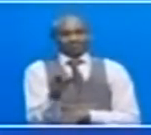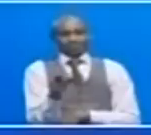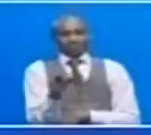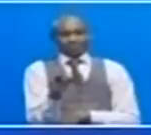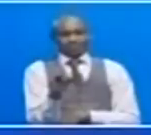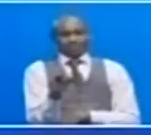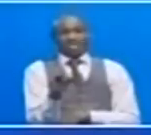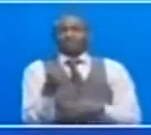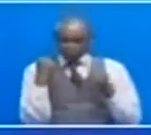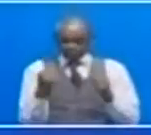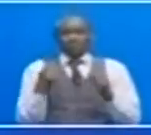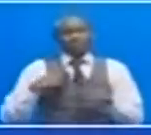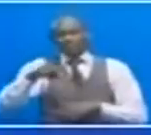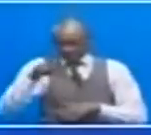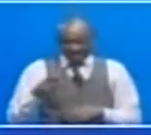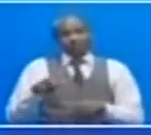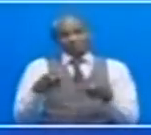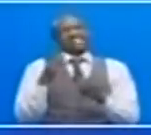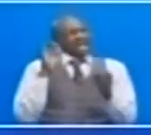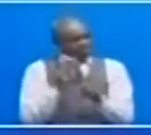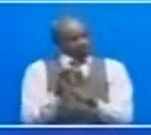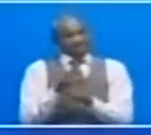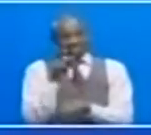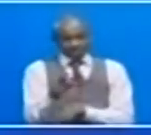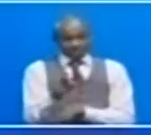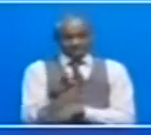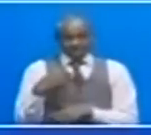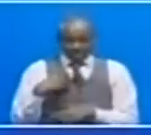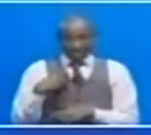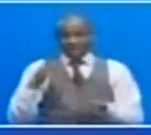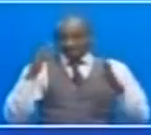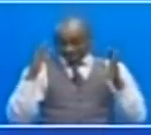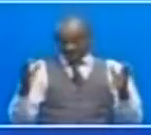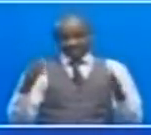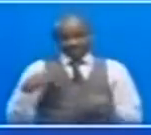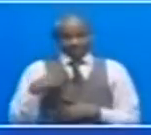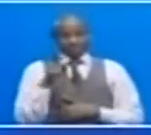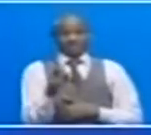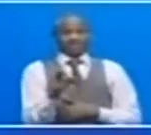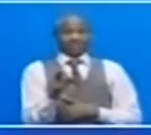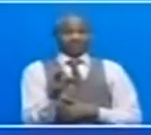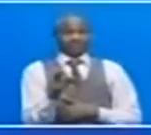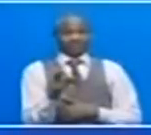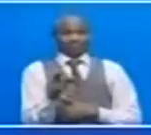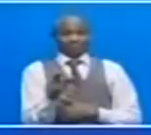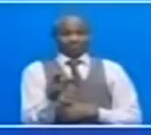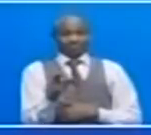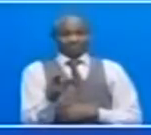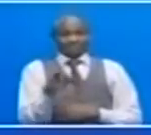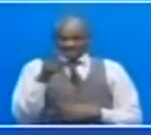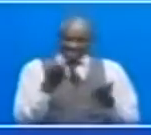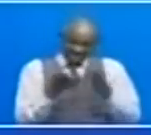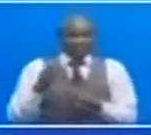getting stronger. The demand is stronger. For us, it's a great product. We are the biggest in terms of retail. Sales over the